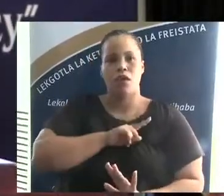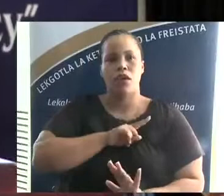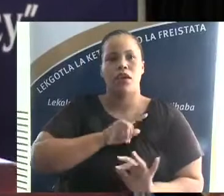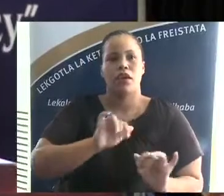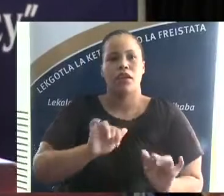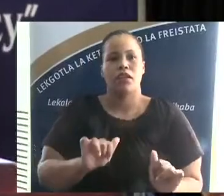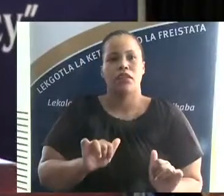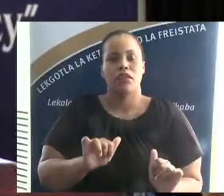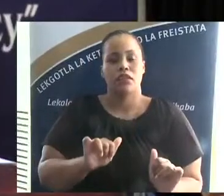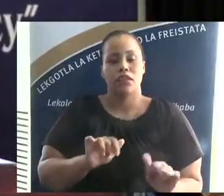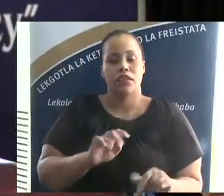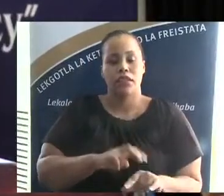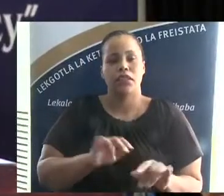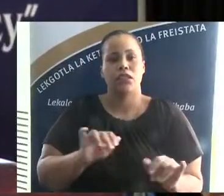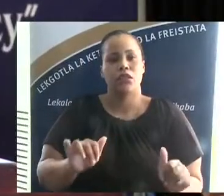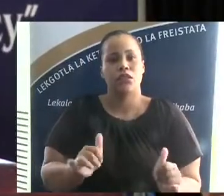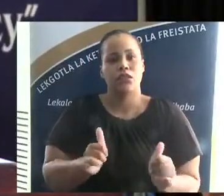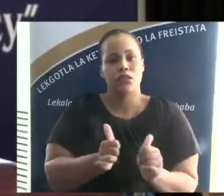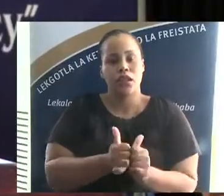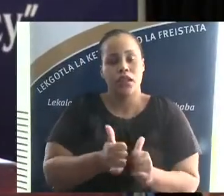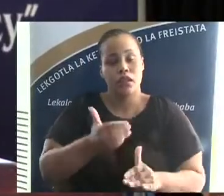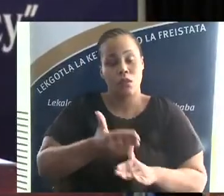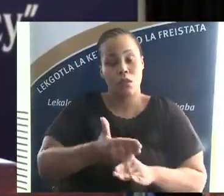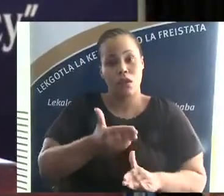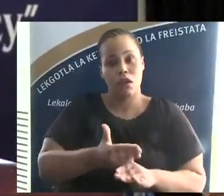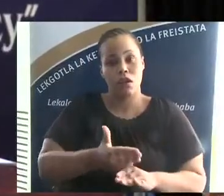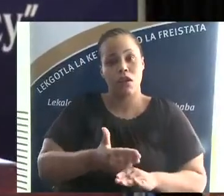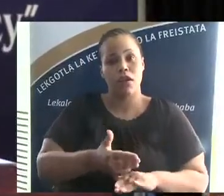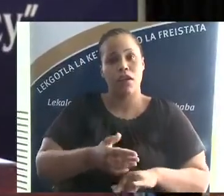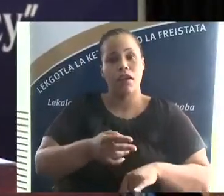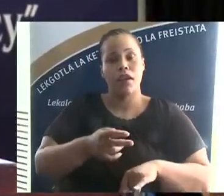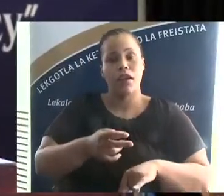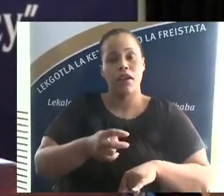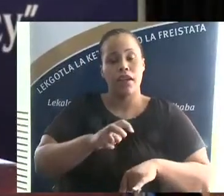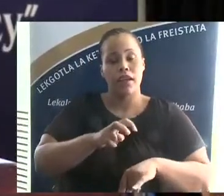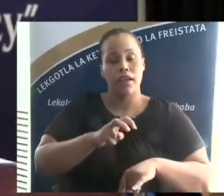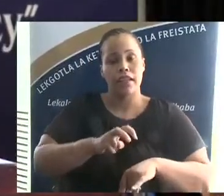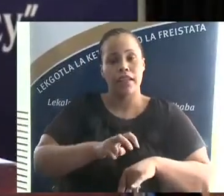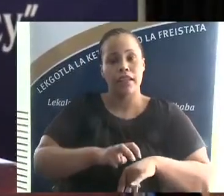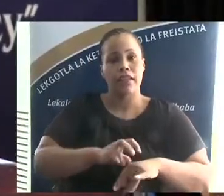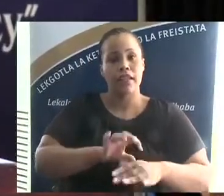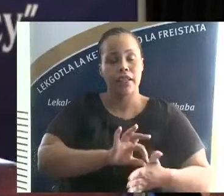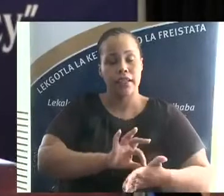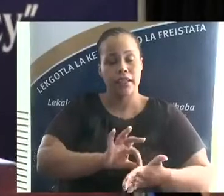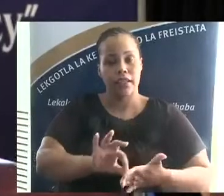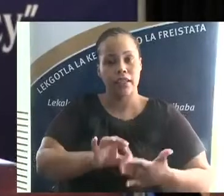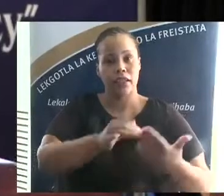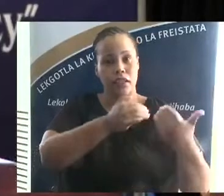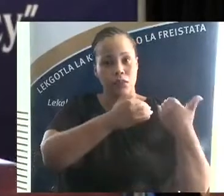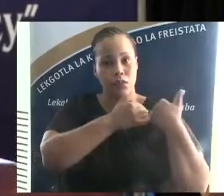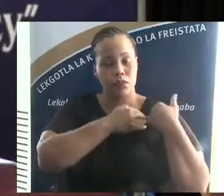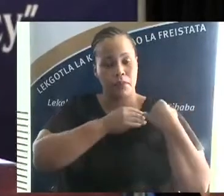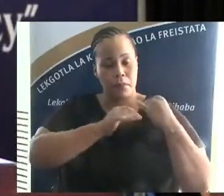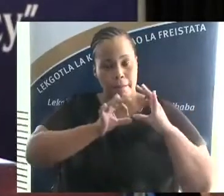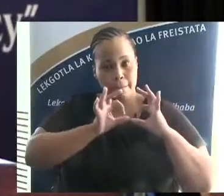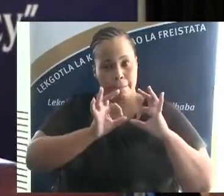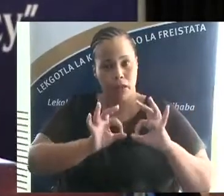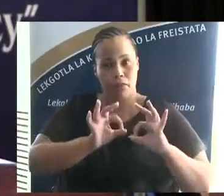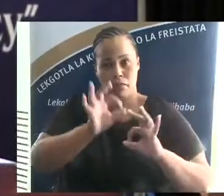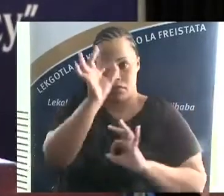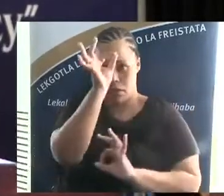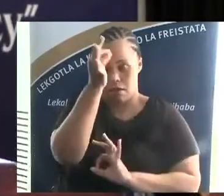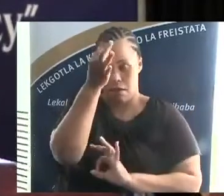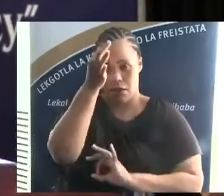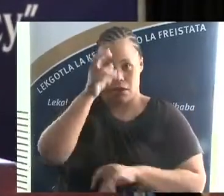on institutionalization of a clean, responsive, accountable and effective and efficient